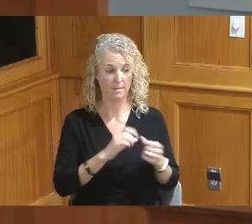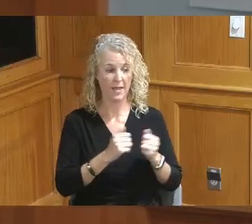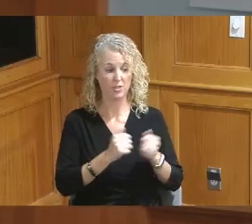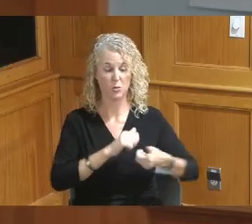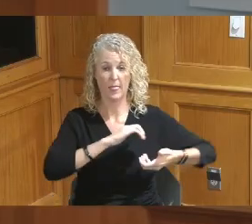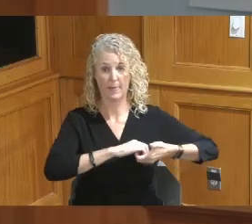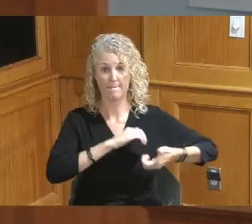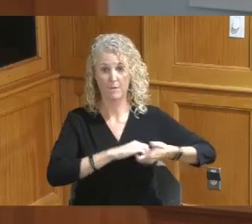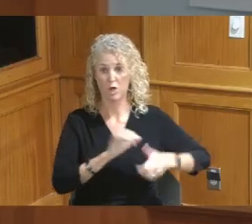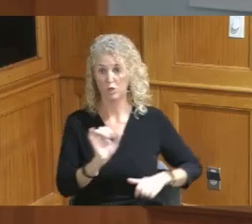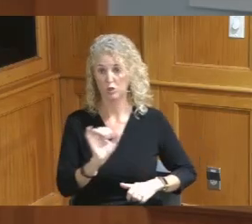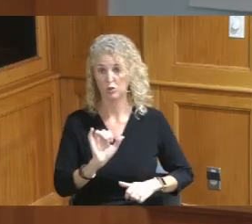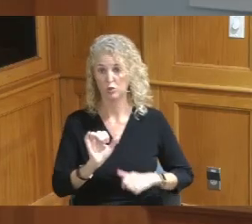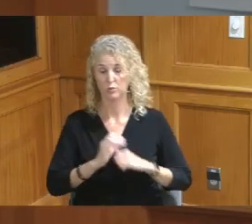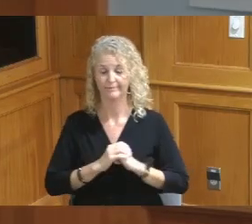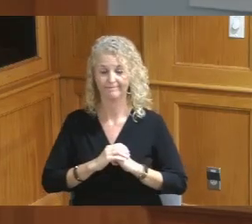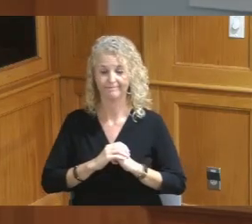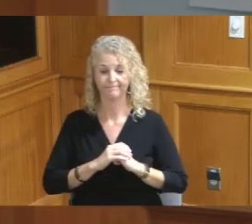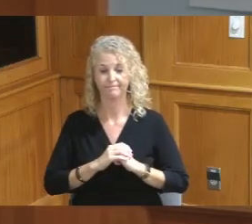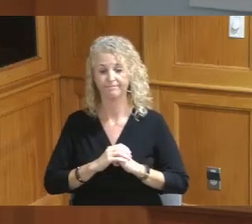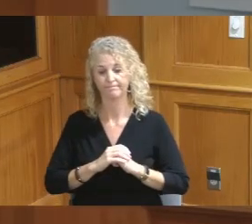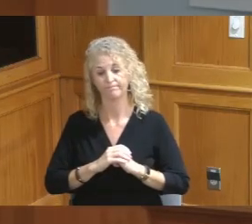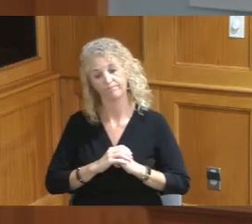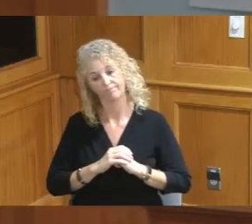as well as a priority. I